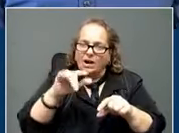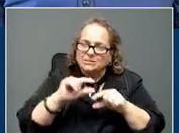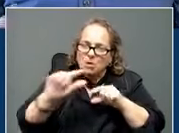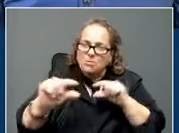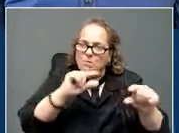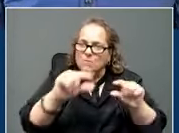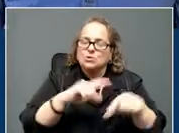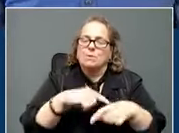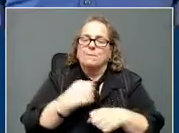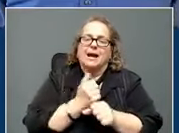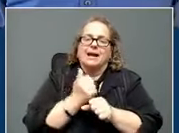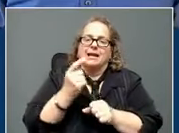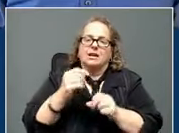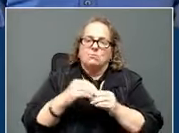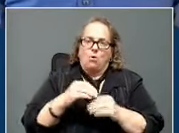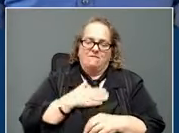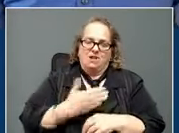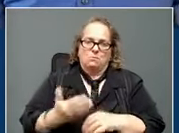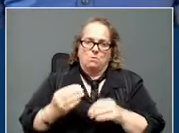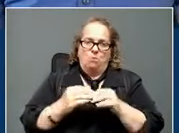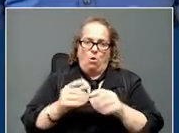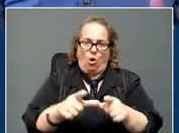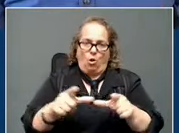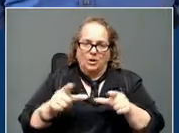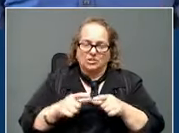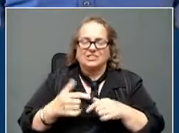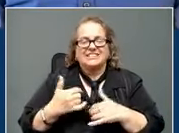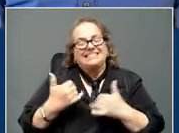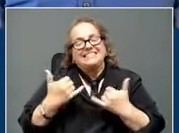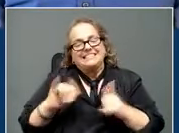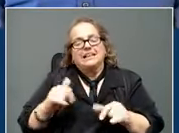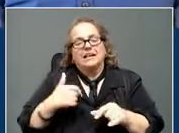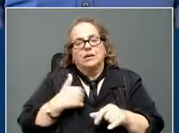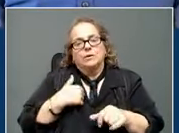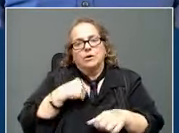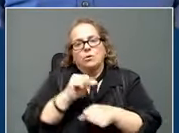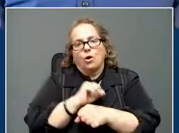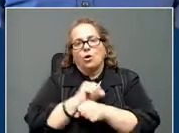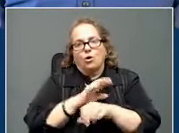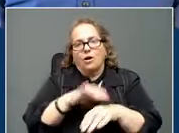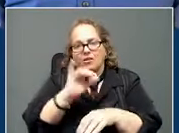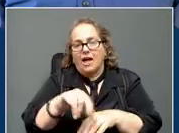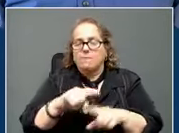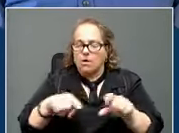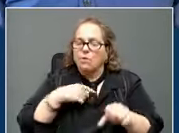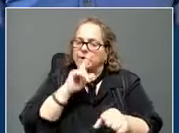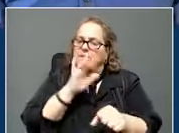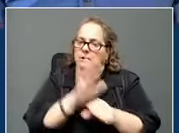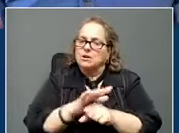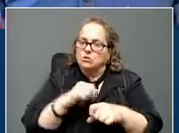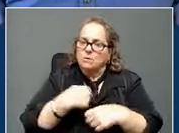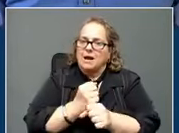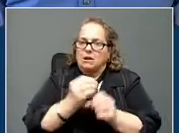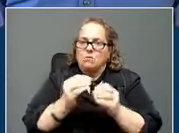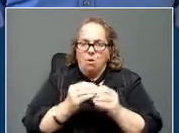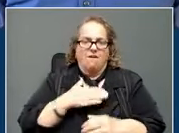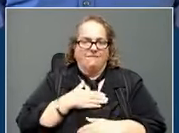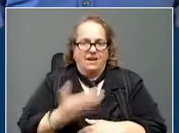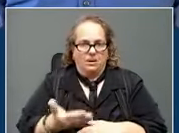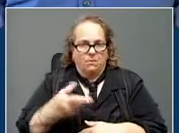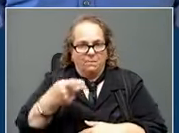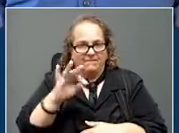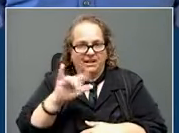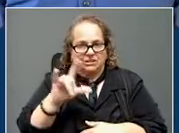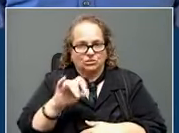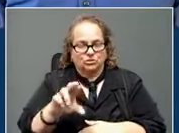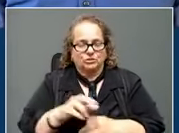locations. So it continues to be a journey, but we're really committed to trying to make this as available as possible. For Pfizer,